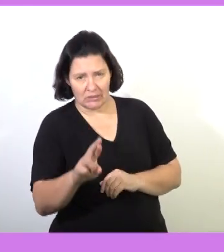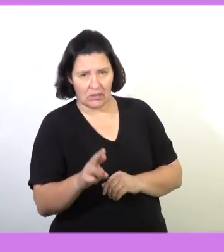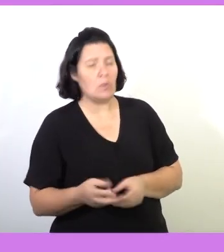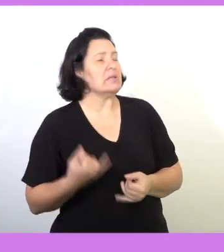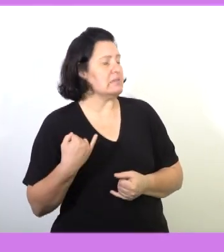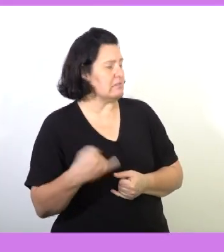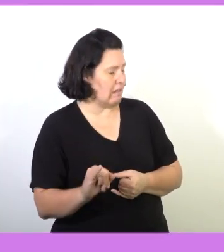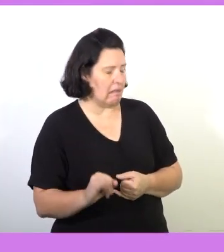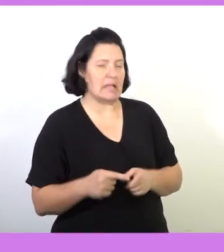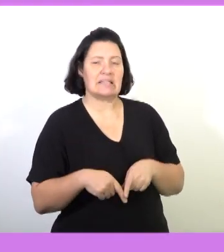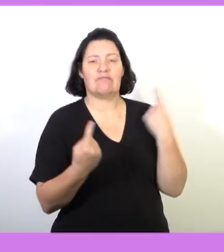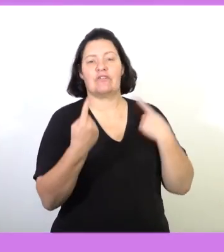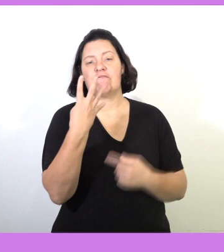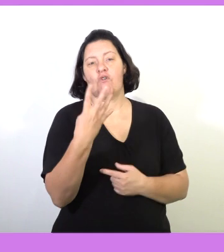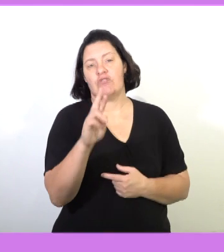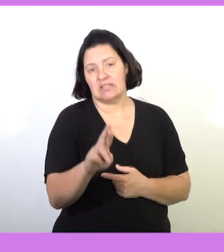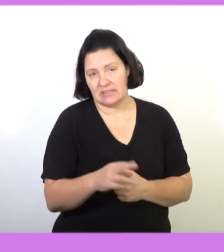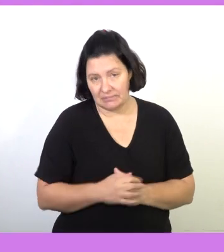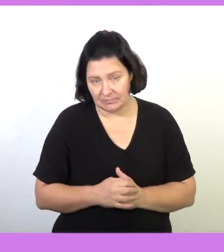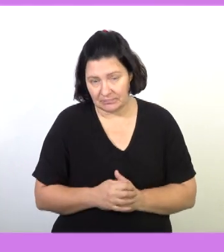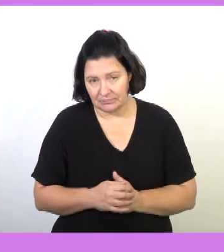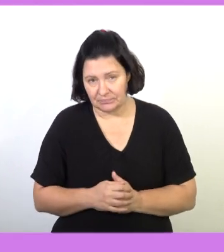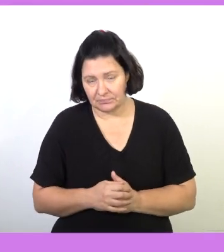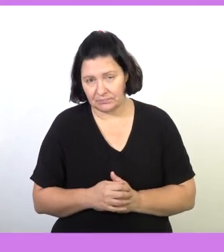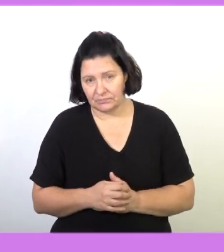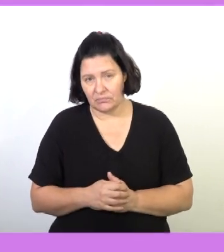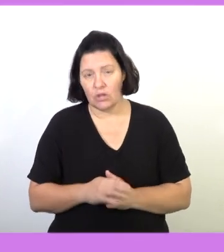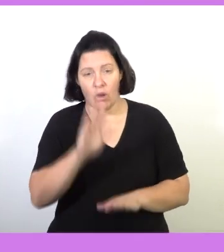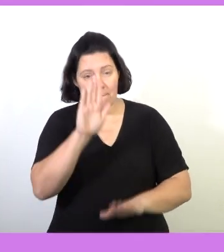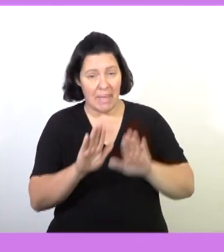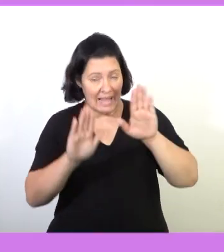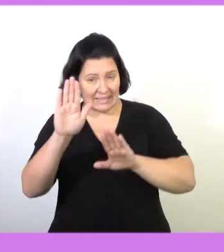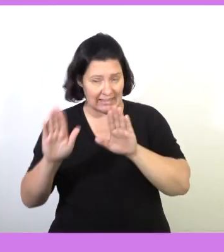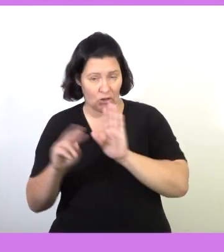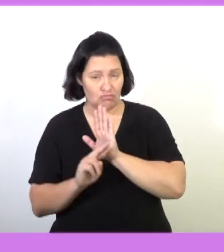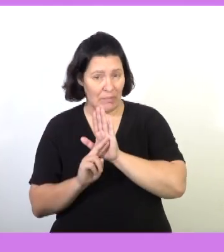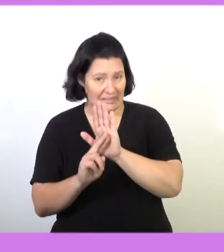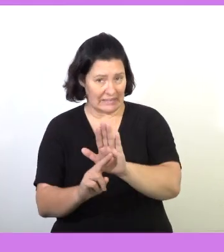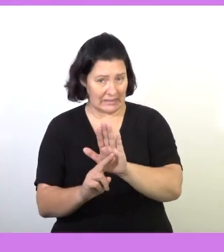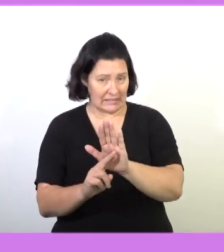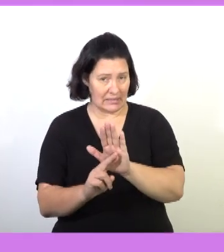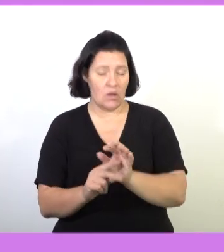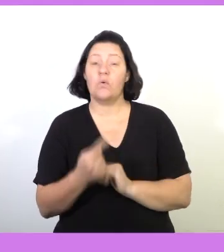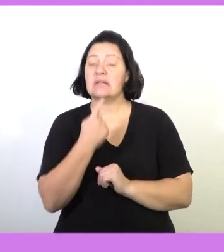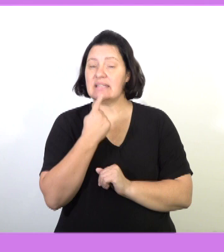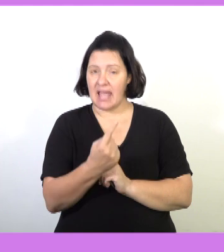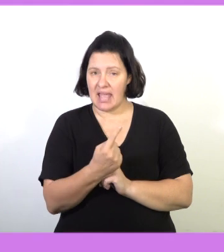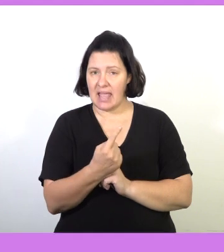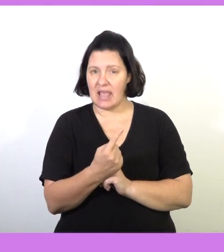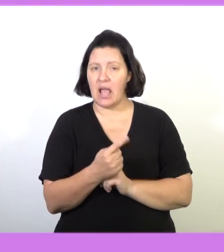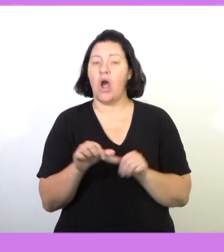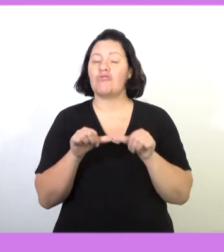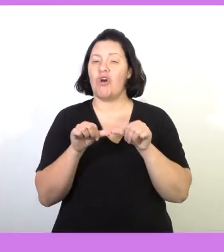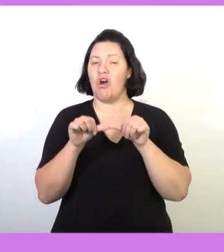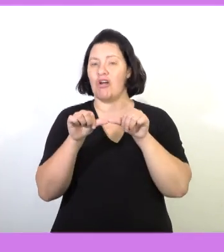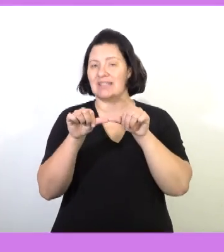22 rand, you will still get a difference of 4 rand. So the pattern that is represented there, we can say